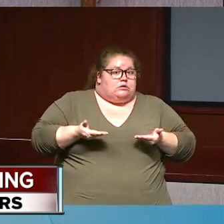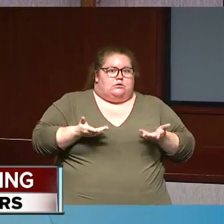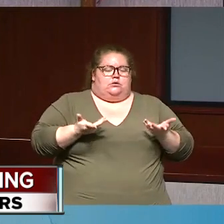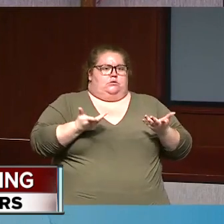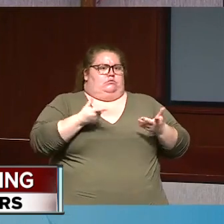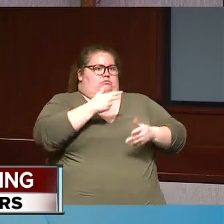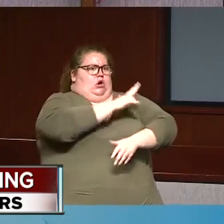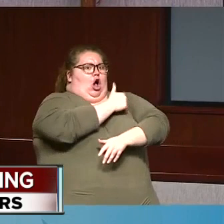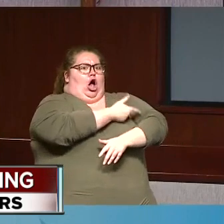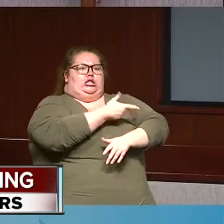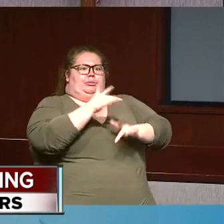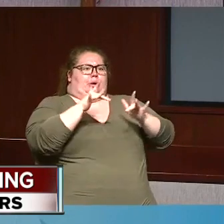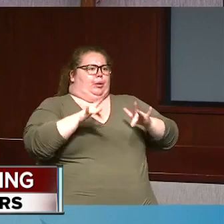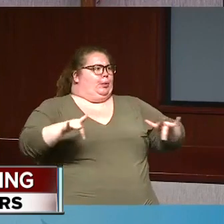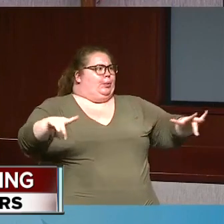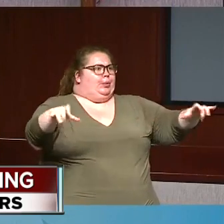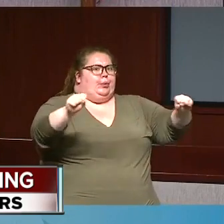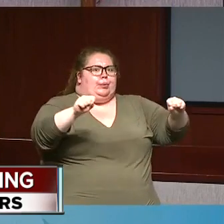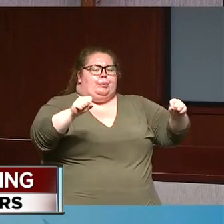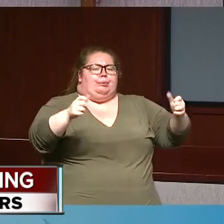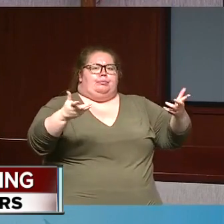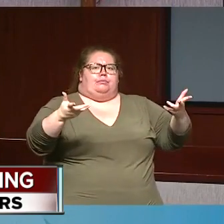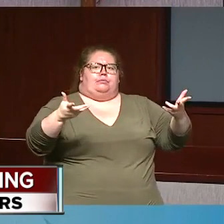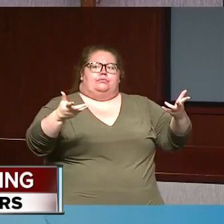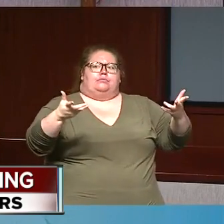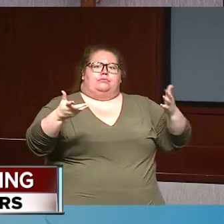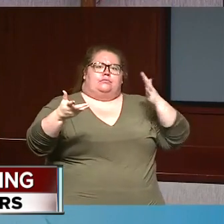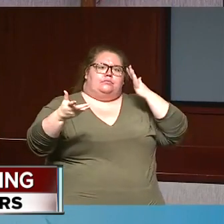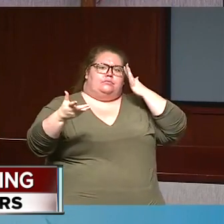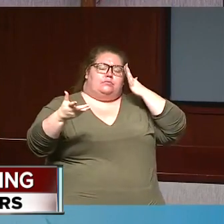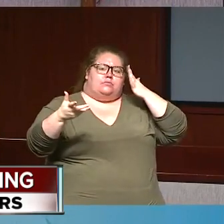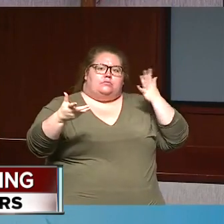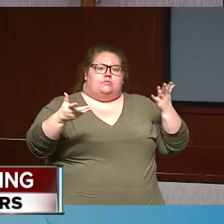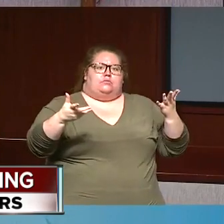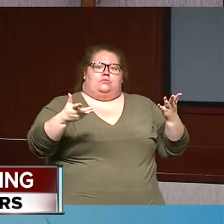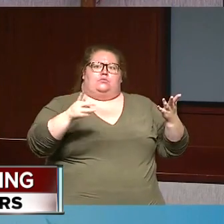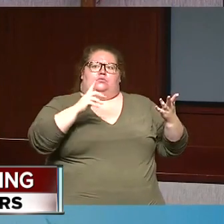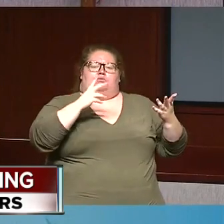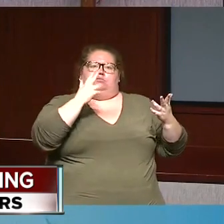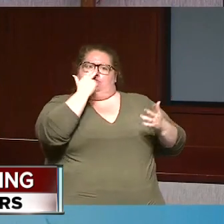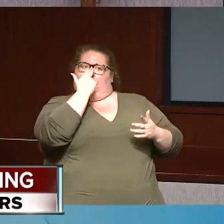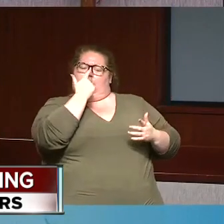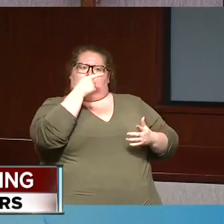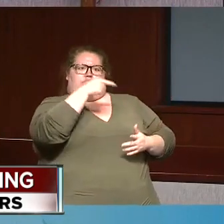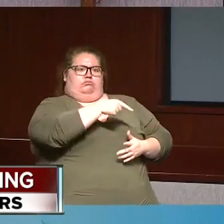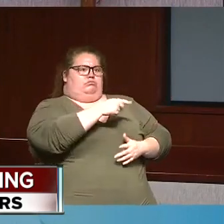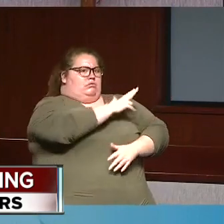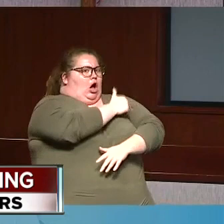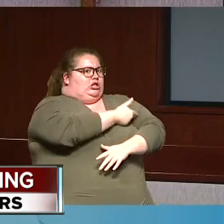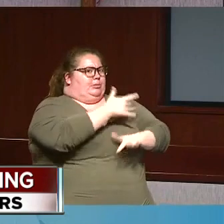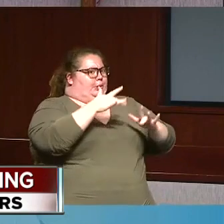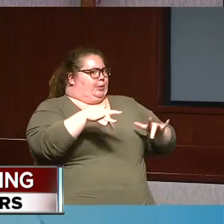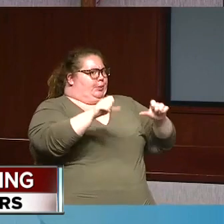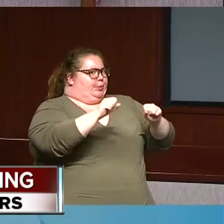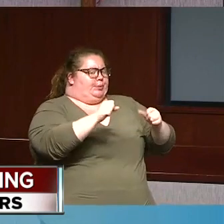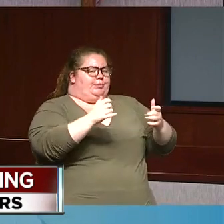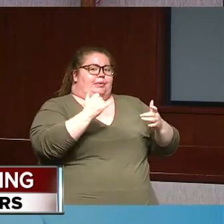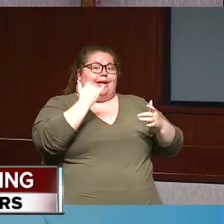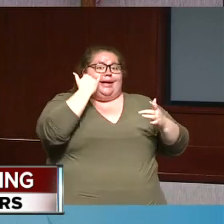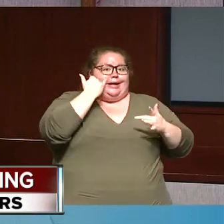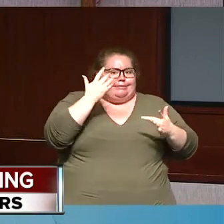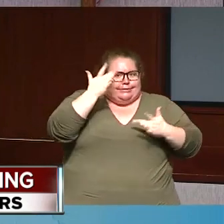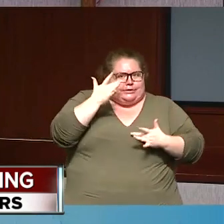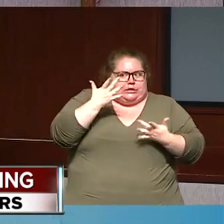of two things. You think if any industry wouldn't be impacted by anything, it's a hospital. If you're sick, you're sick. Are people staying